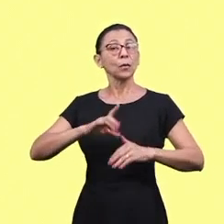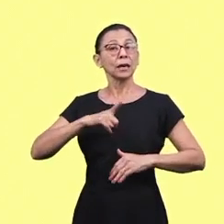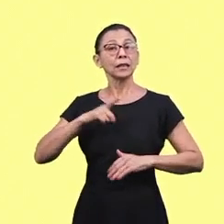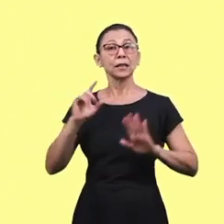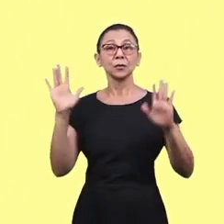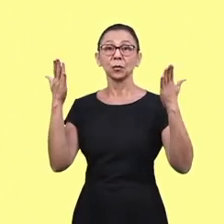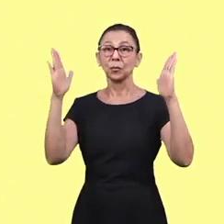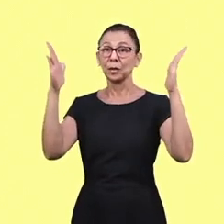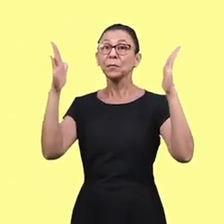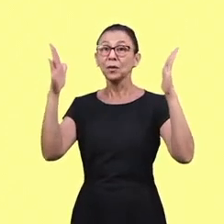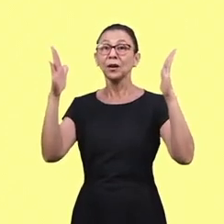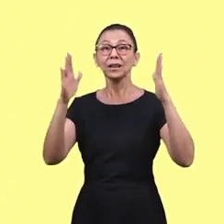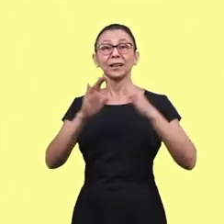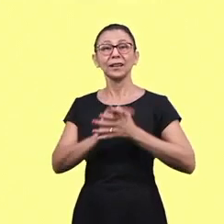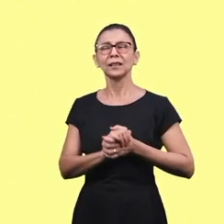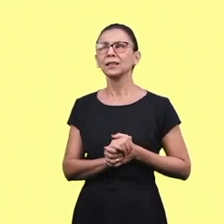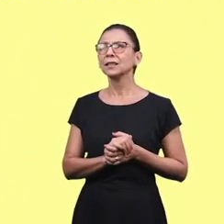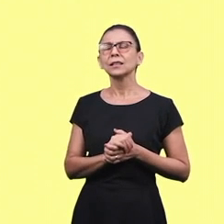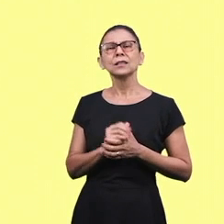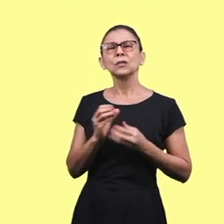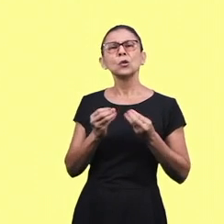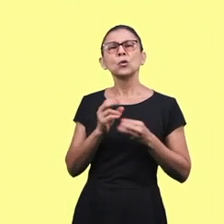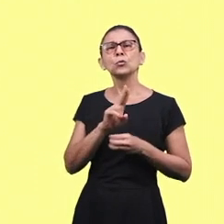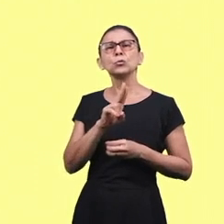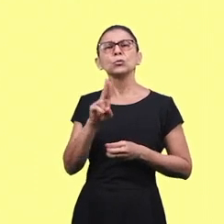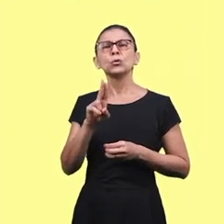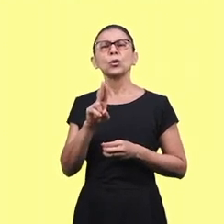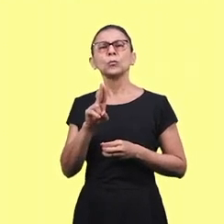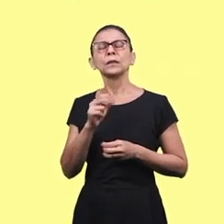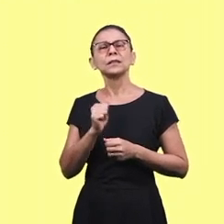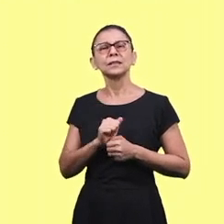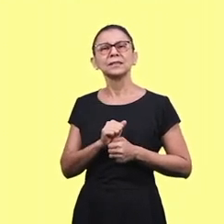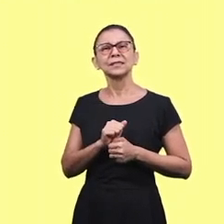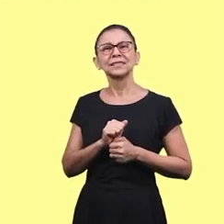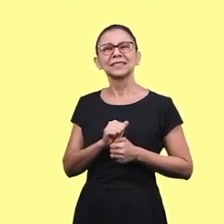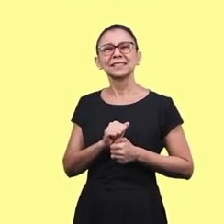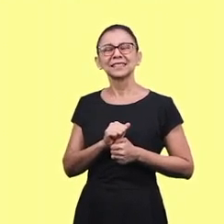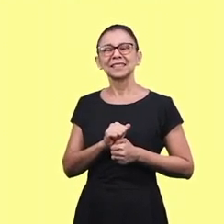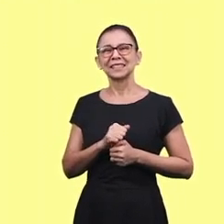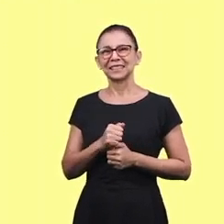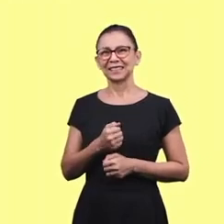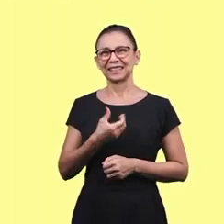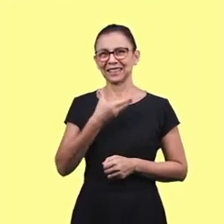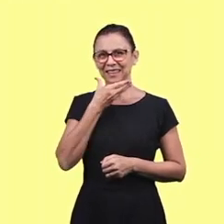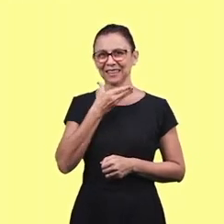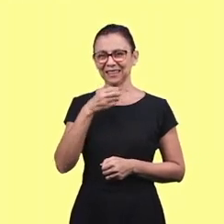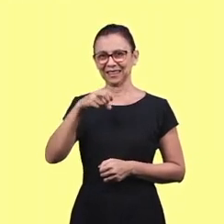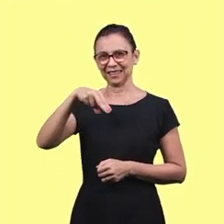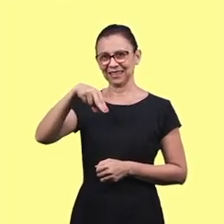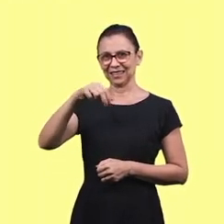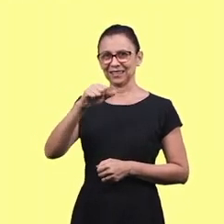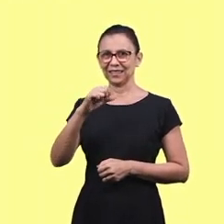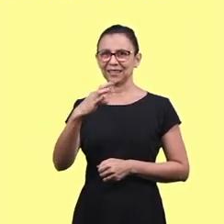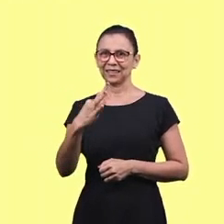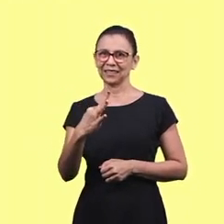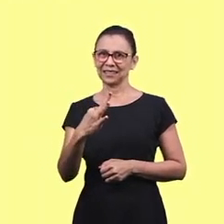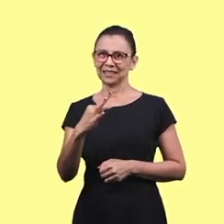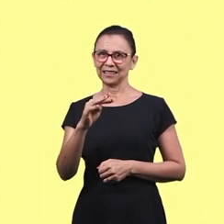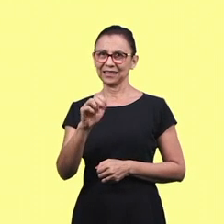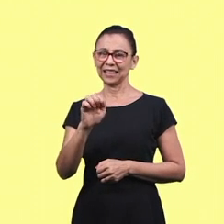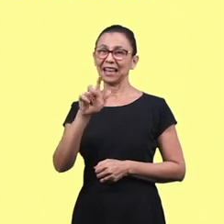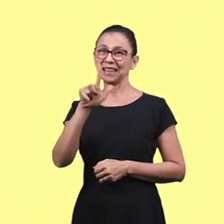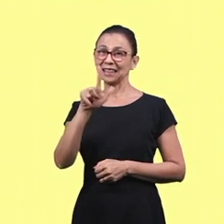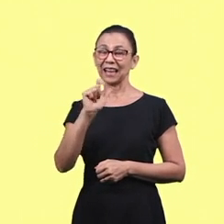his birthday. Do you know what this day is called? The day of our birth is called Christmas. So Christmas